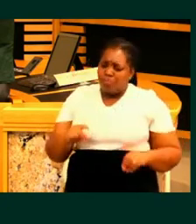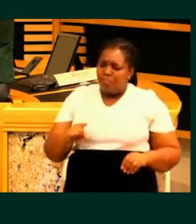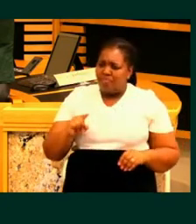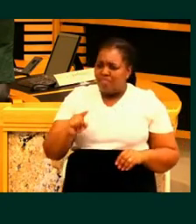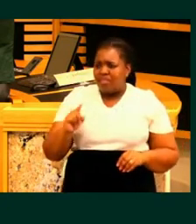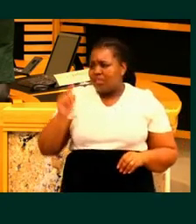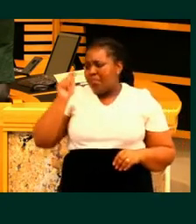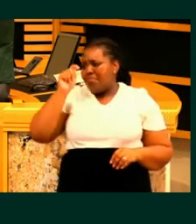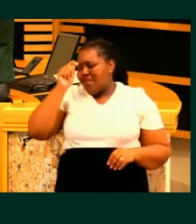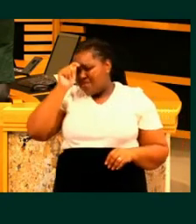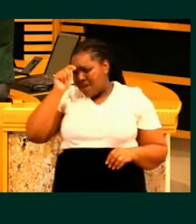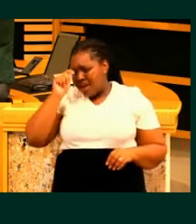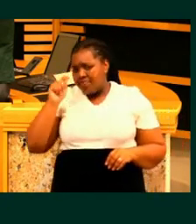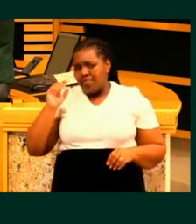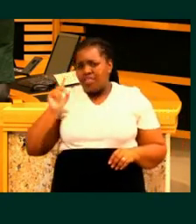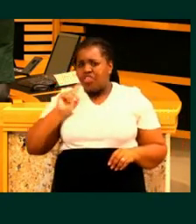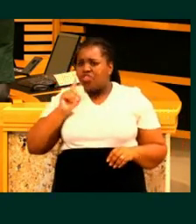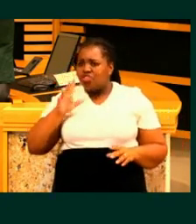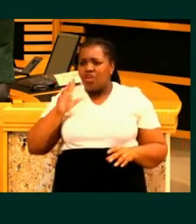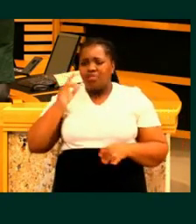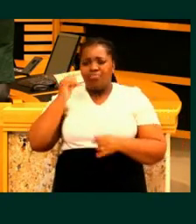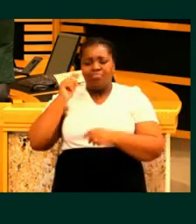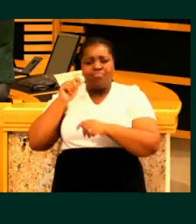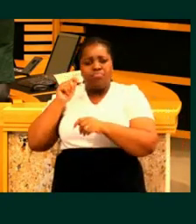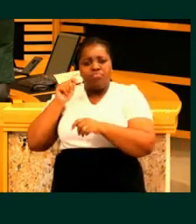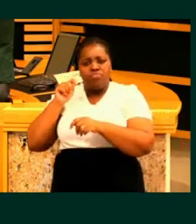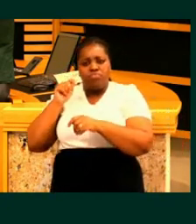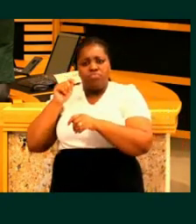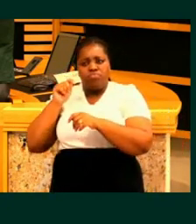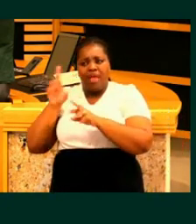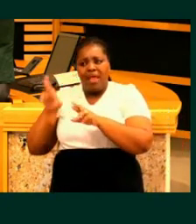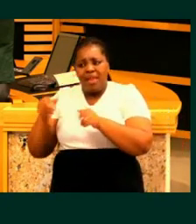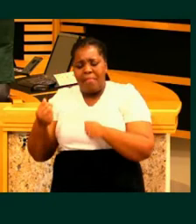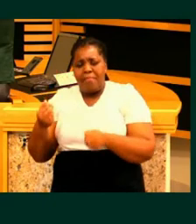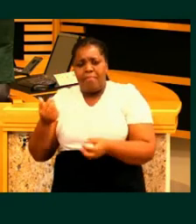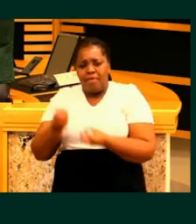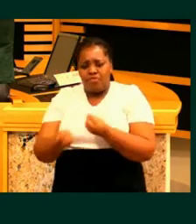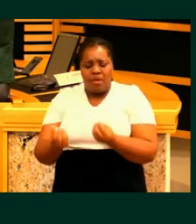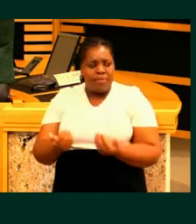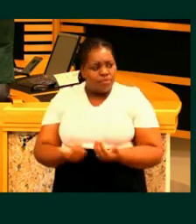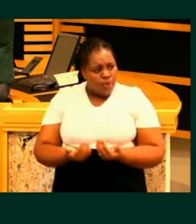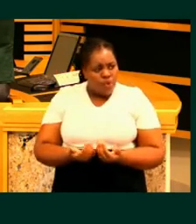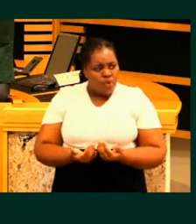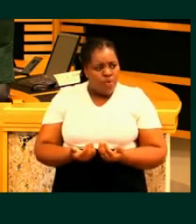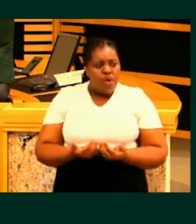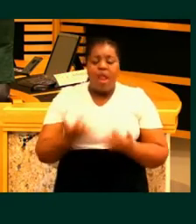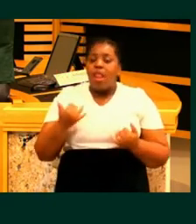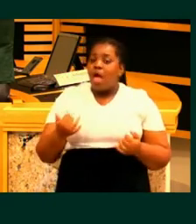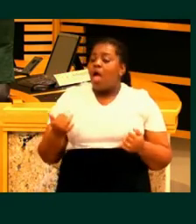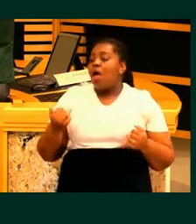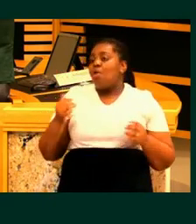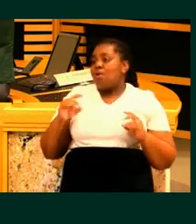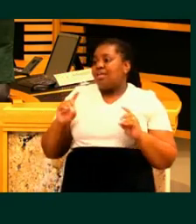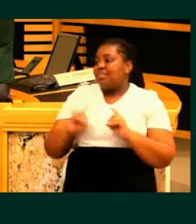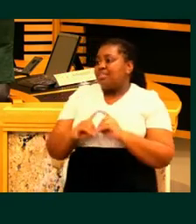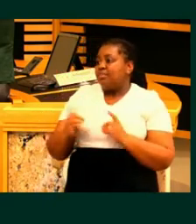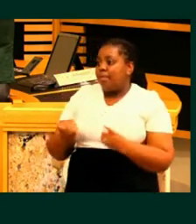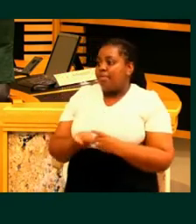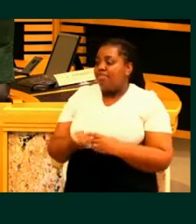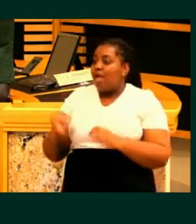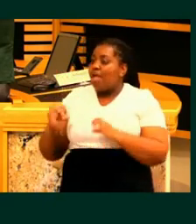Educators indulging in sexual intercourse with school girls the national Department of